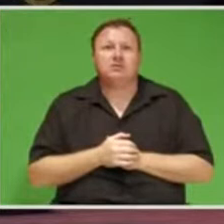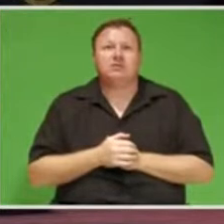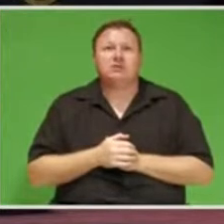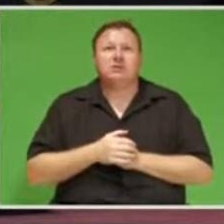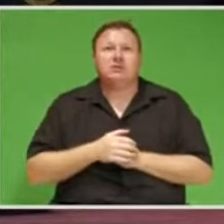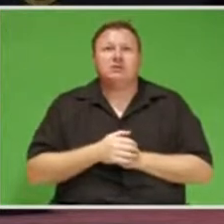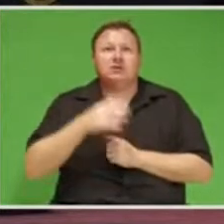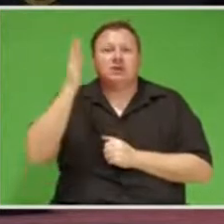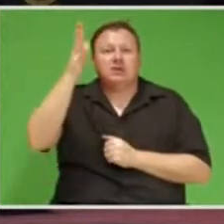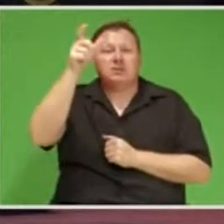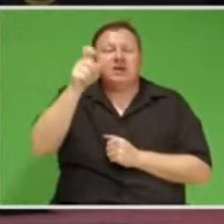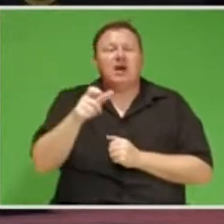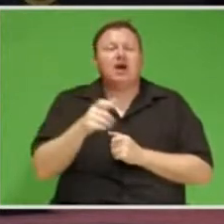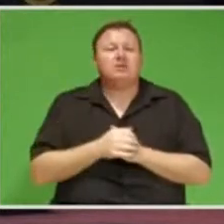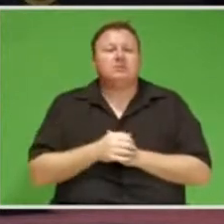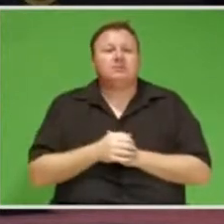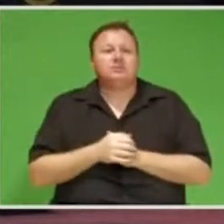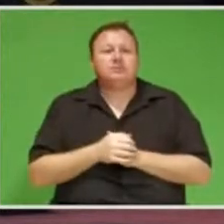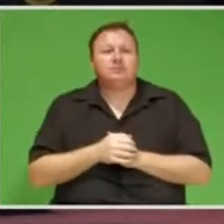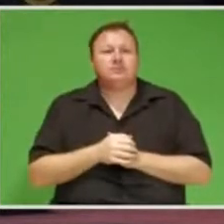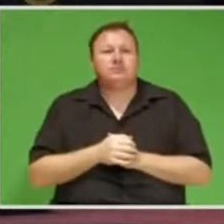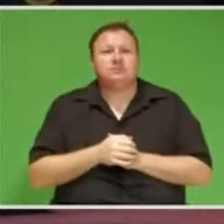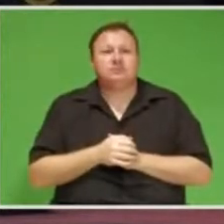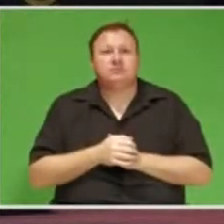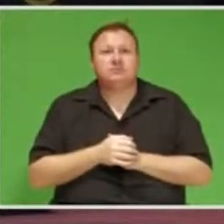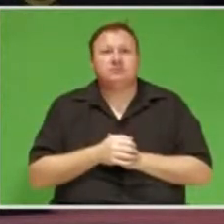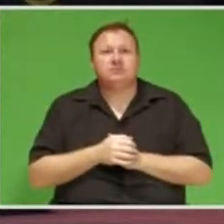Speaker. Yes. I want to call a